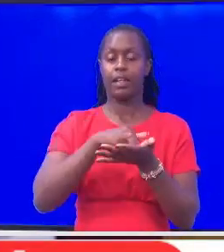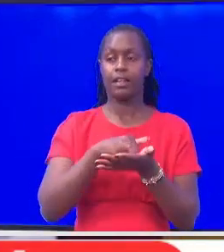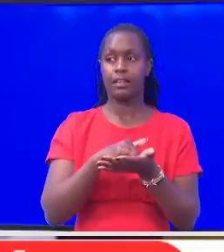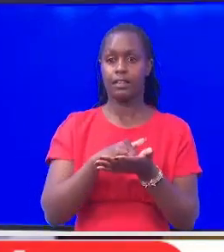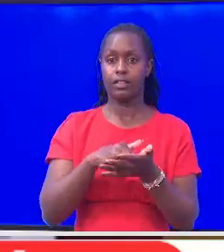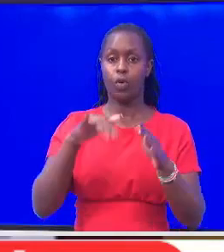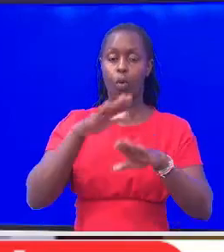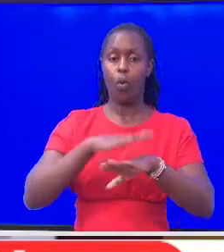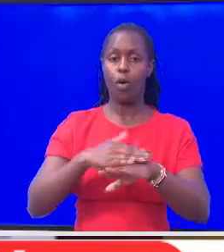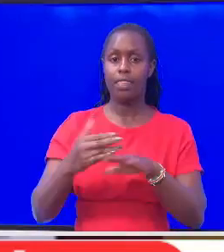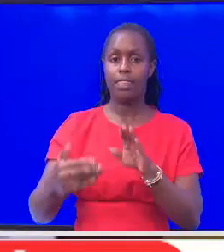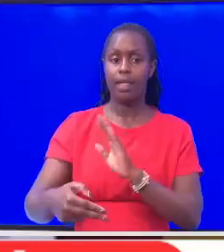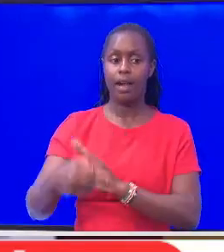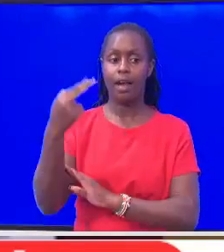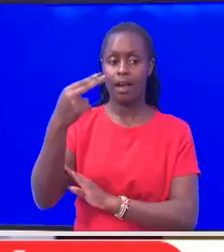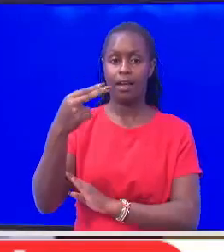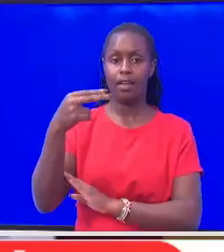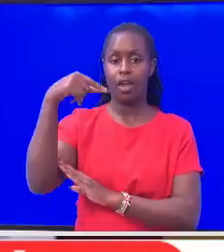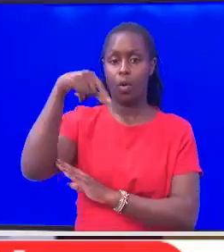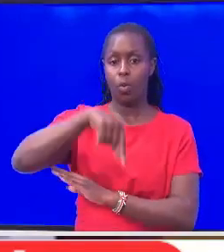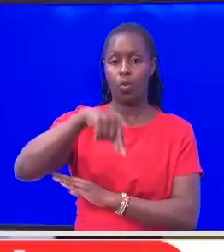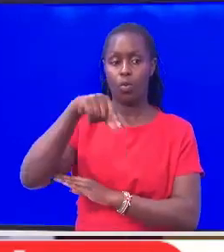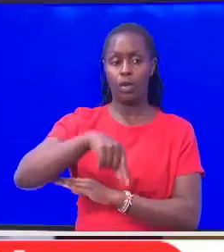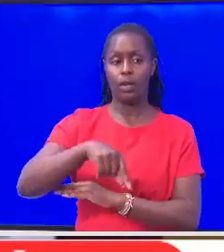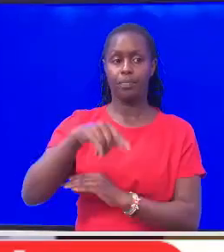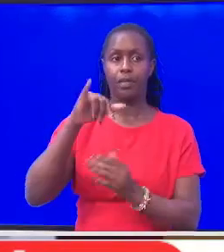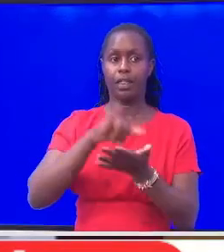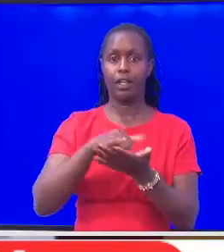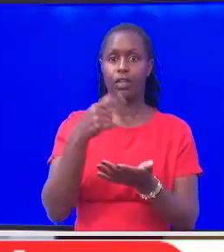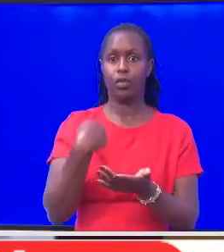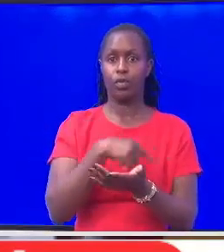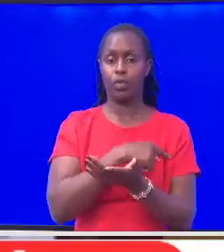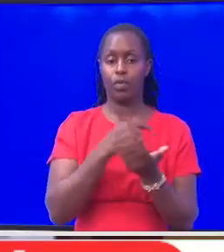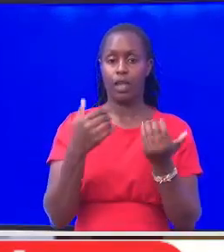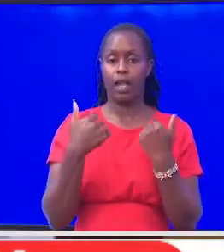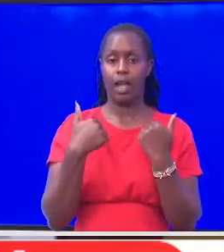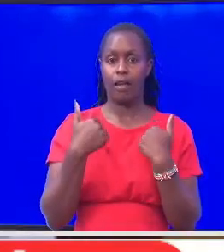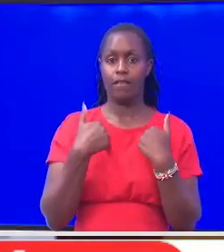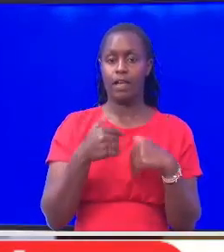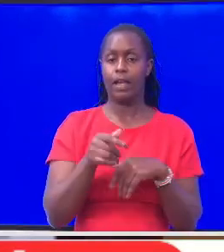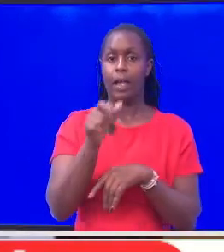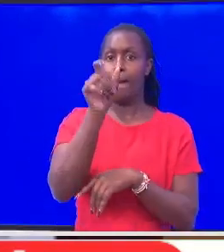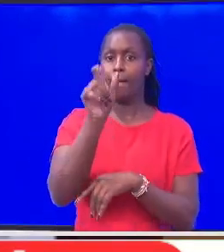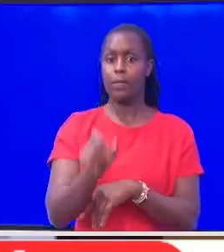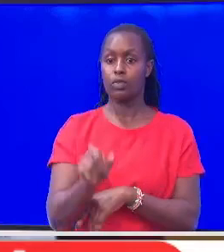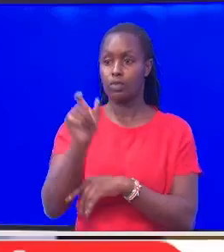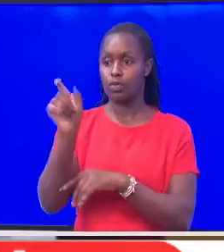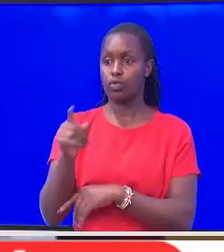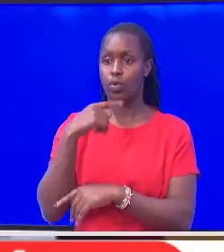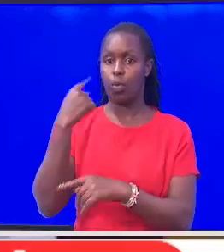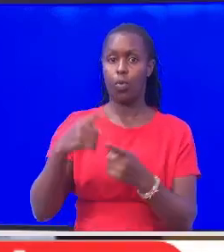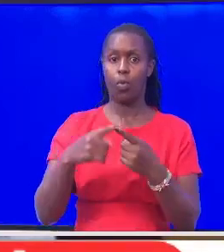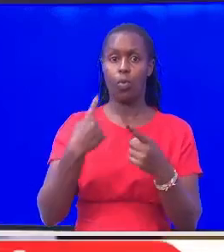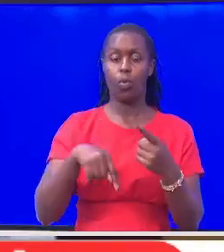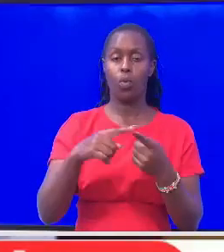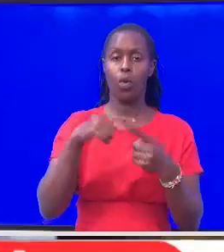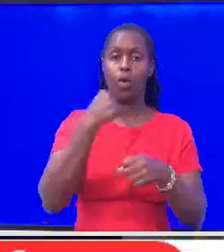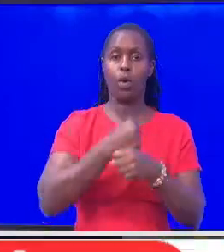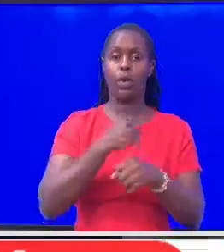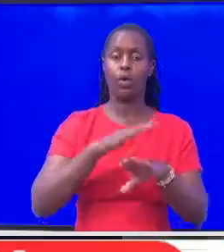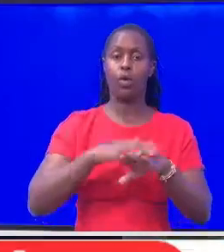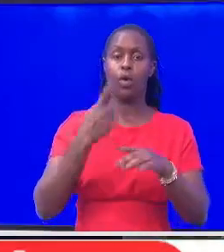it's on the higher quartile that we are having persons who are preparing financial statements doing a poor